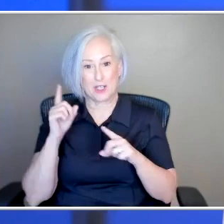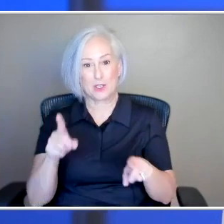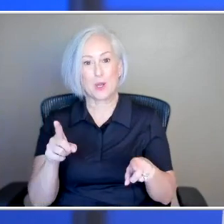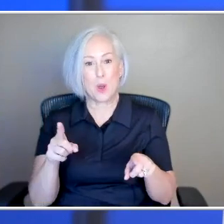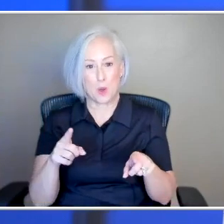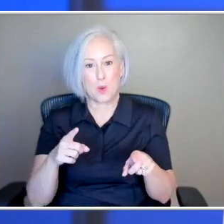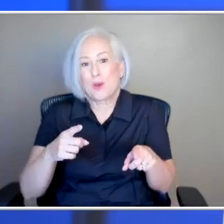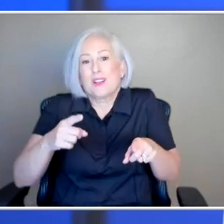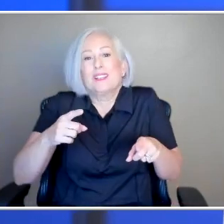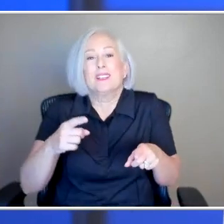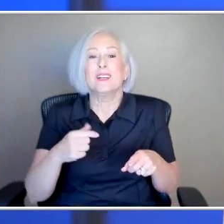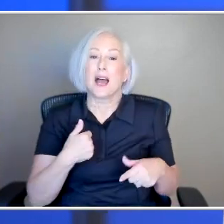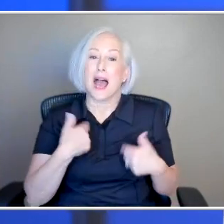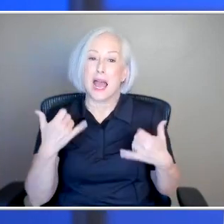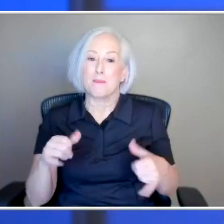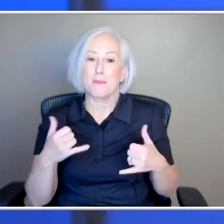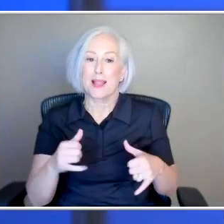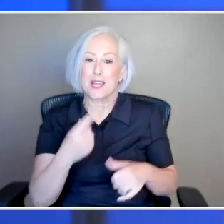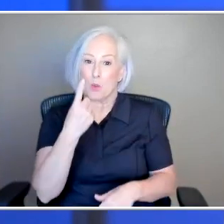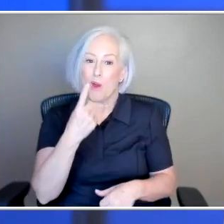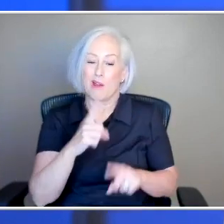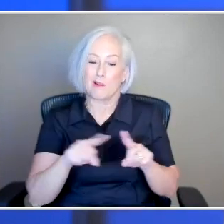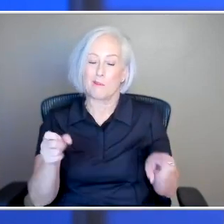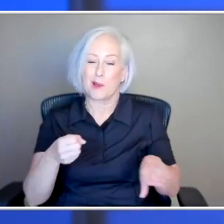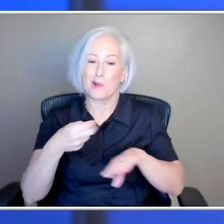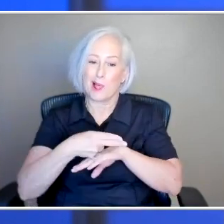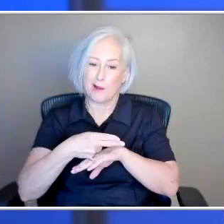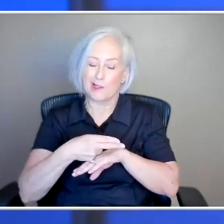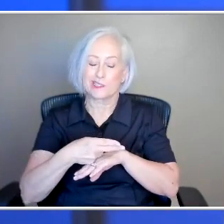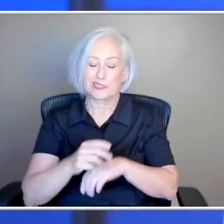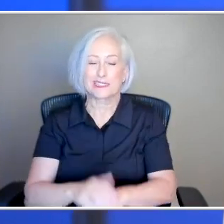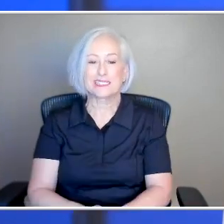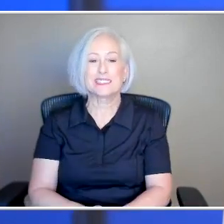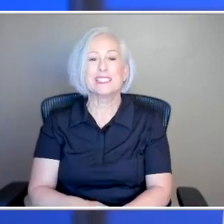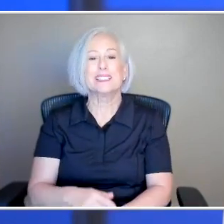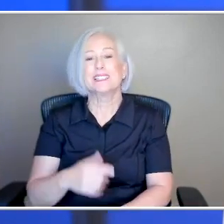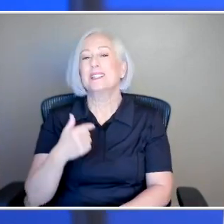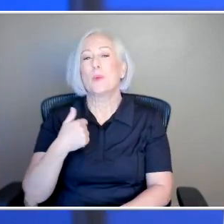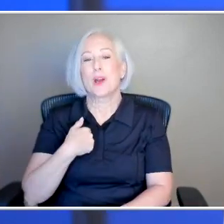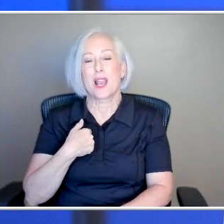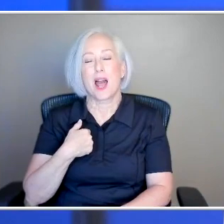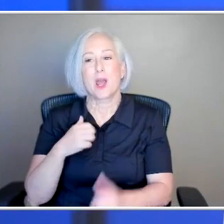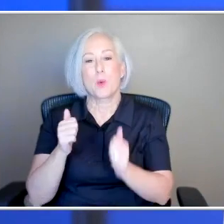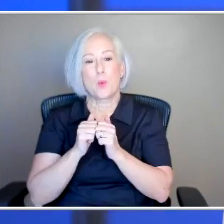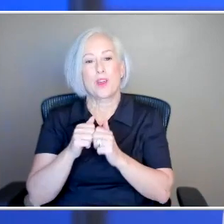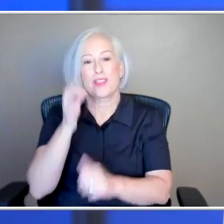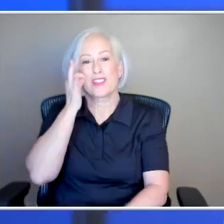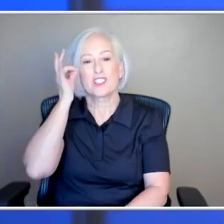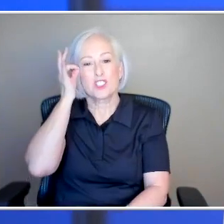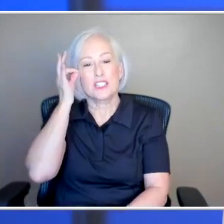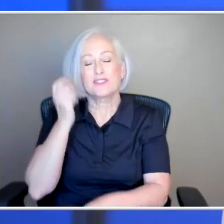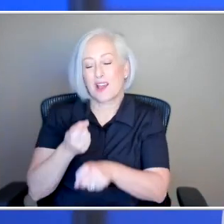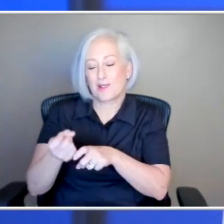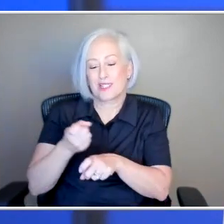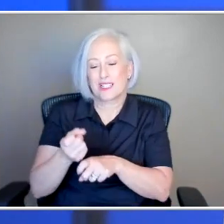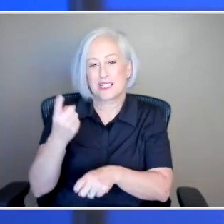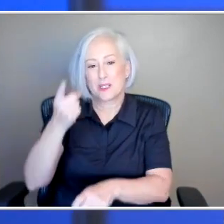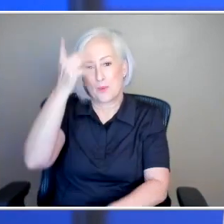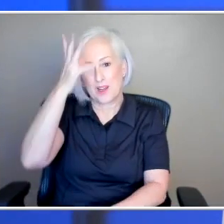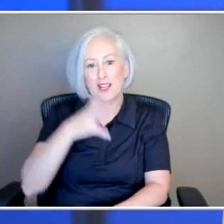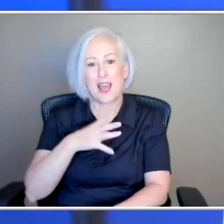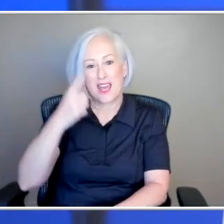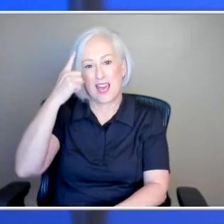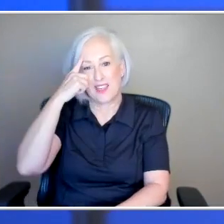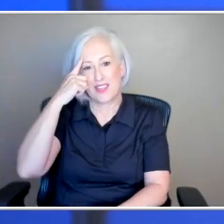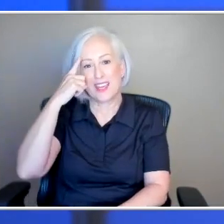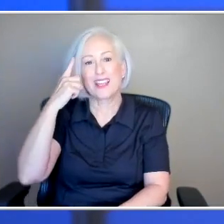losing. And also when I was playing with the Chiefs, I think I was joking to one of the guys recently, I think they win more games in a month